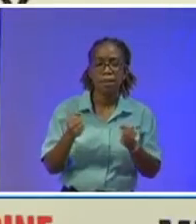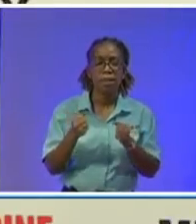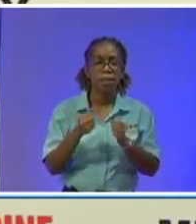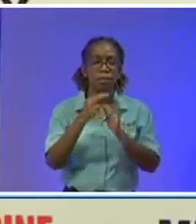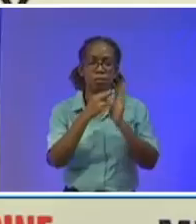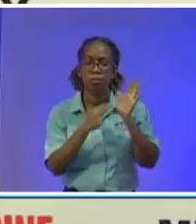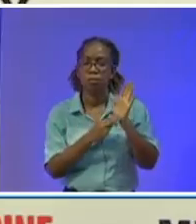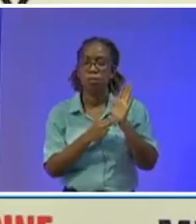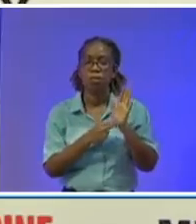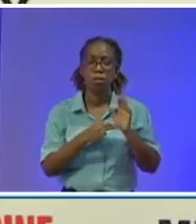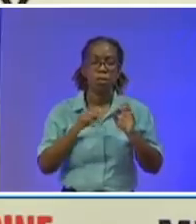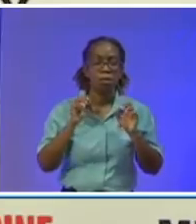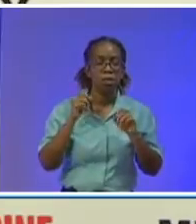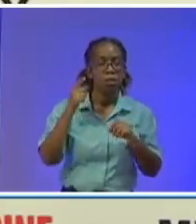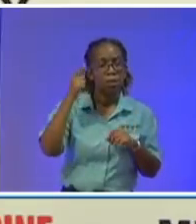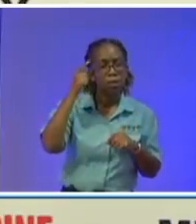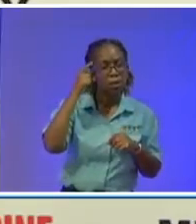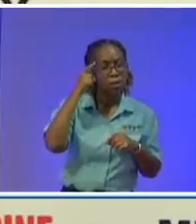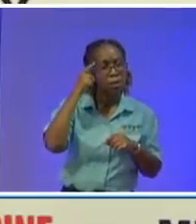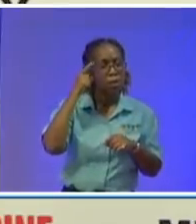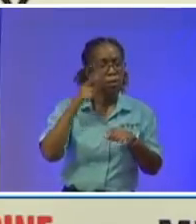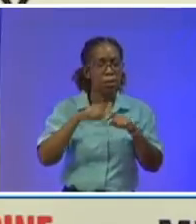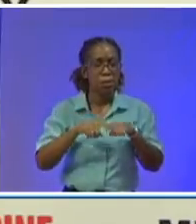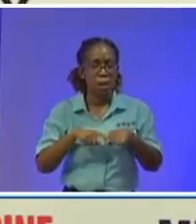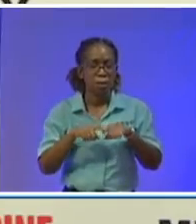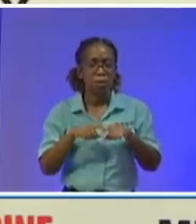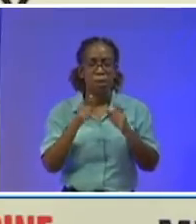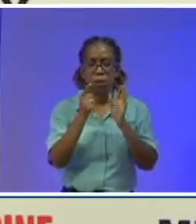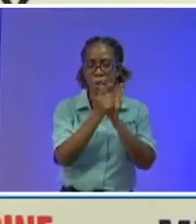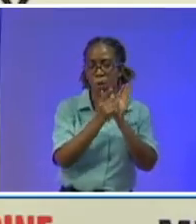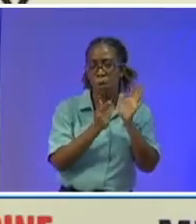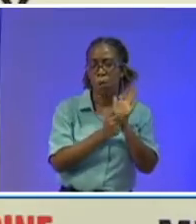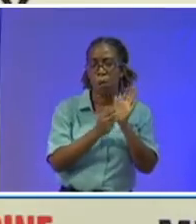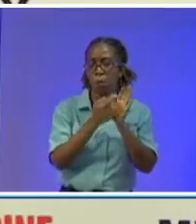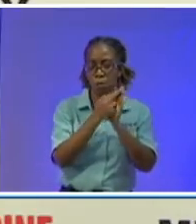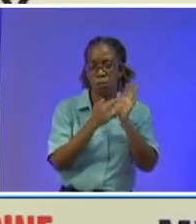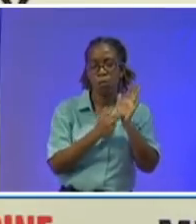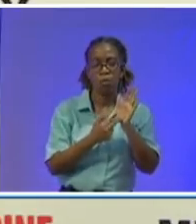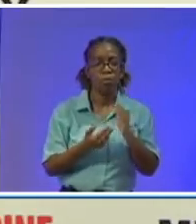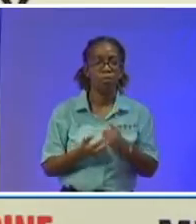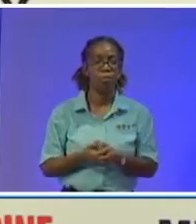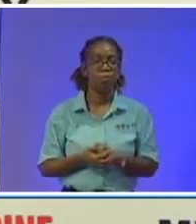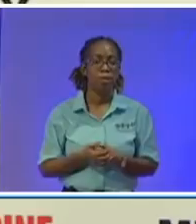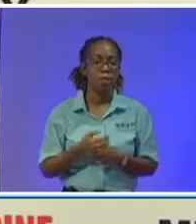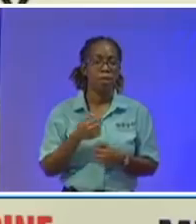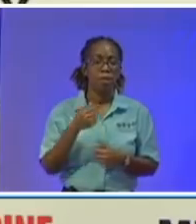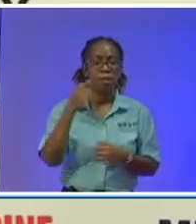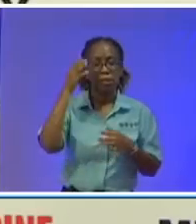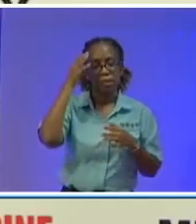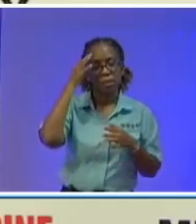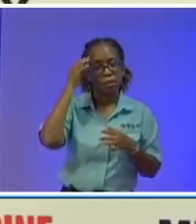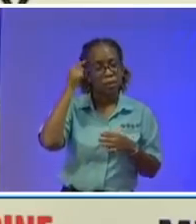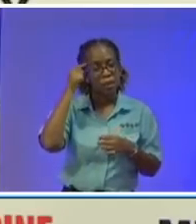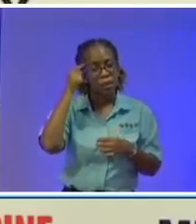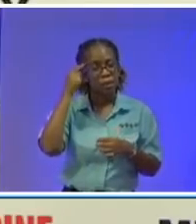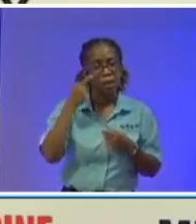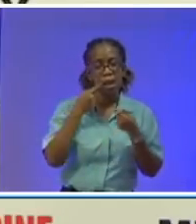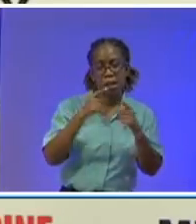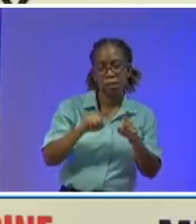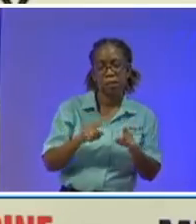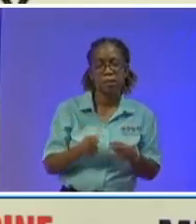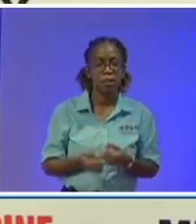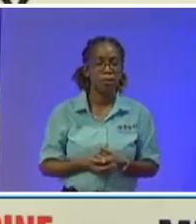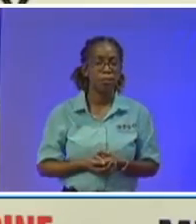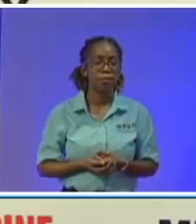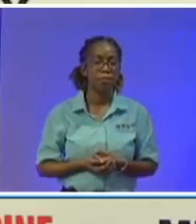answer to that question. But generally speaking, we are asking as best as you can to keep your mask on as much as possible. So